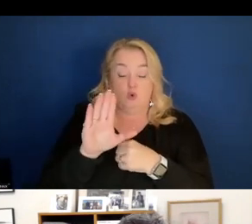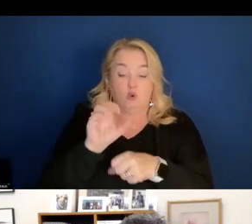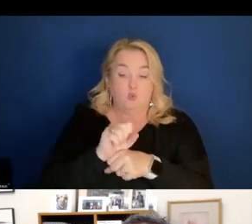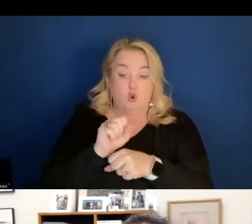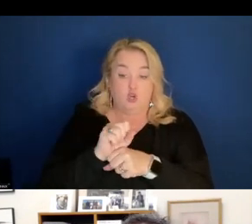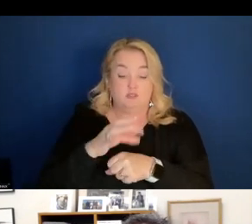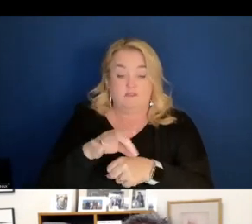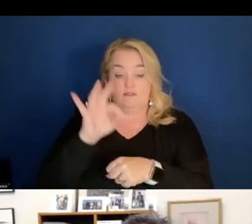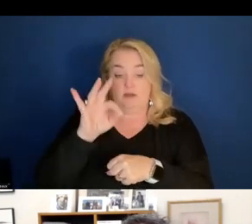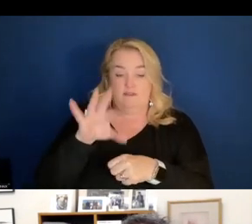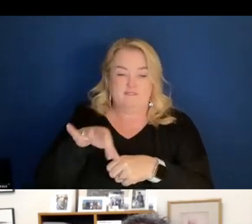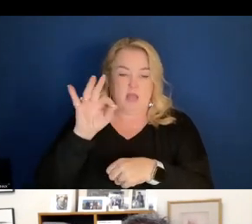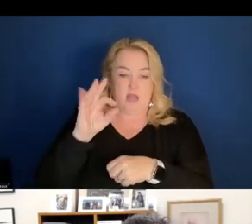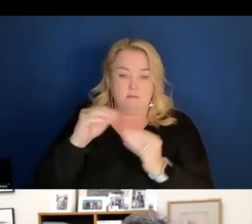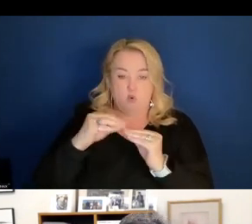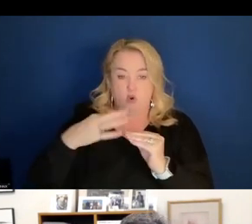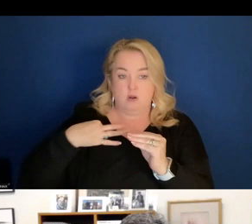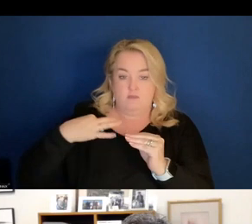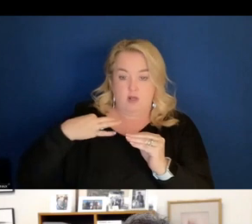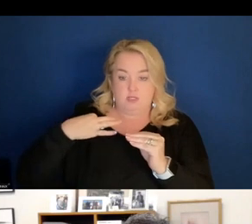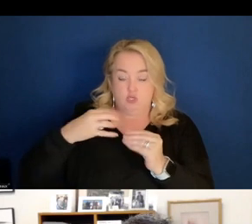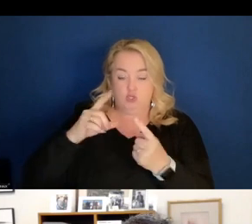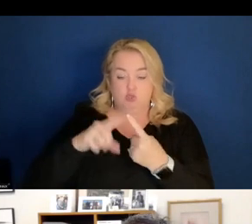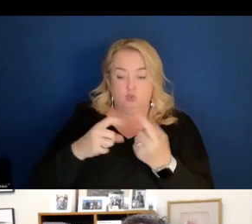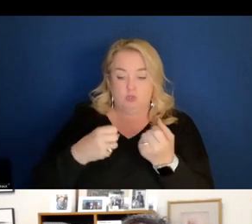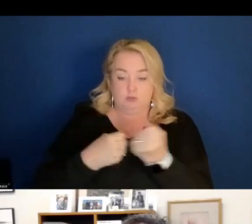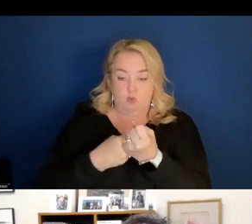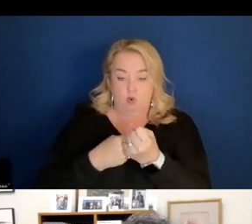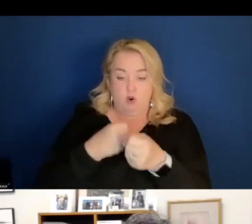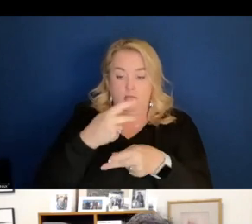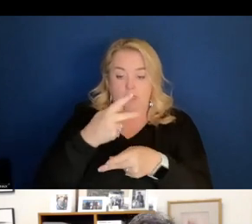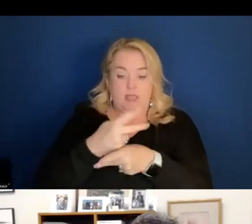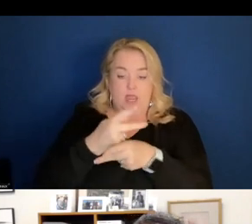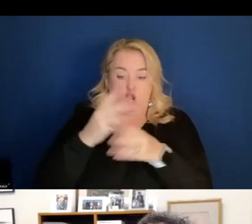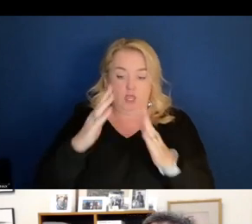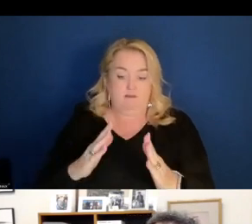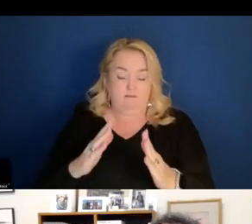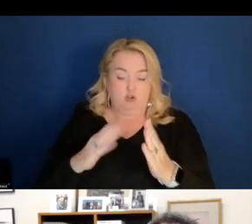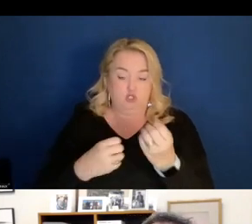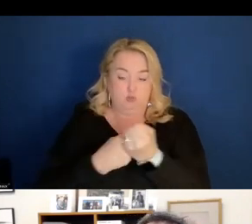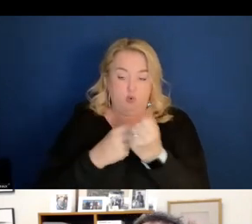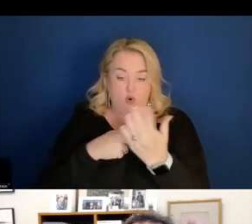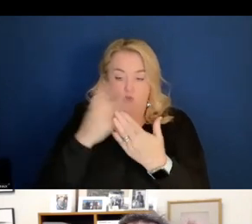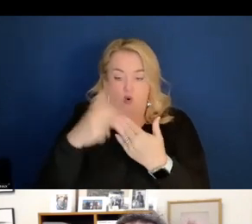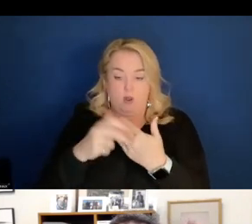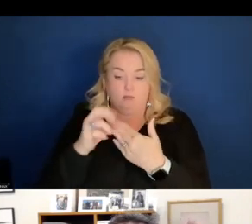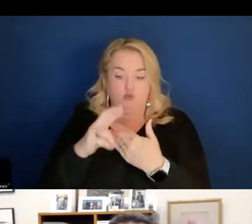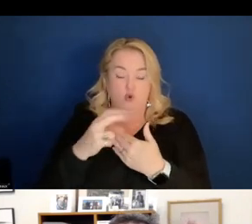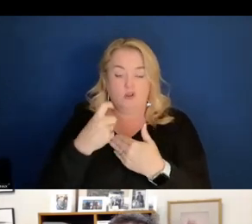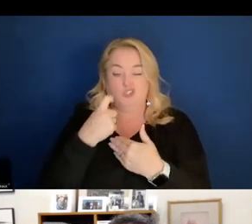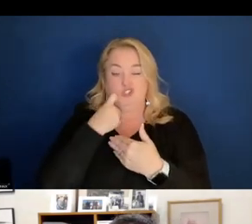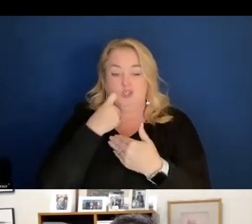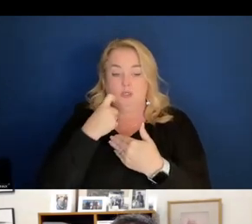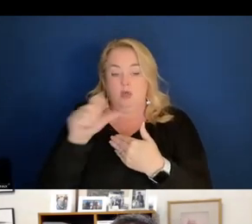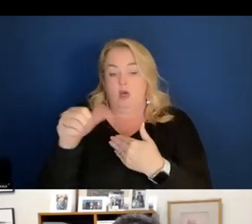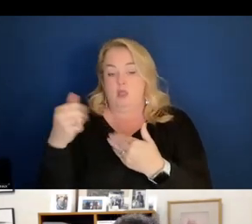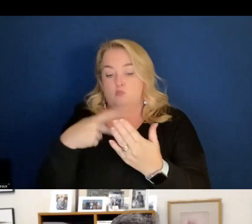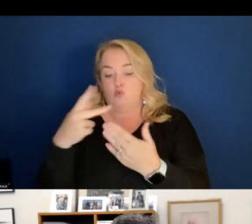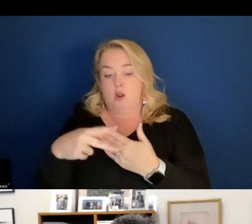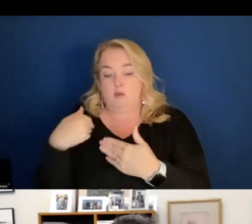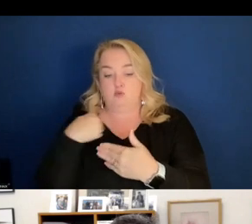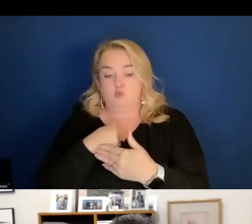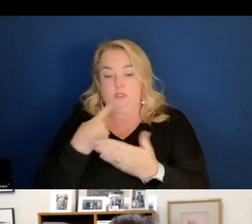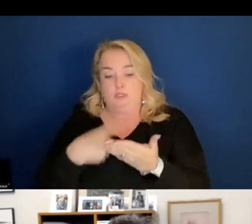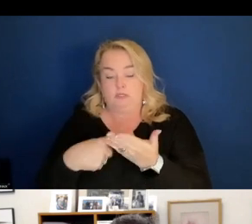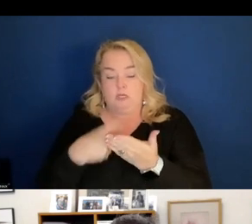volunteers to support a caregiver support program or one of the programs that was just described in the previous session could